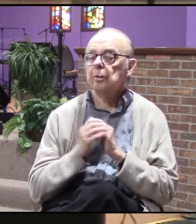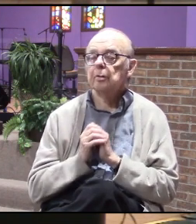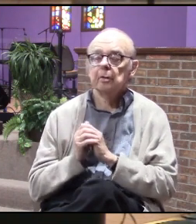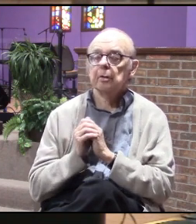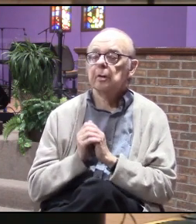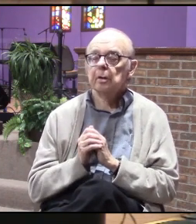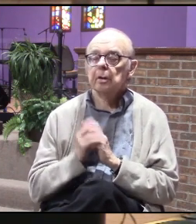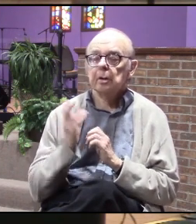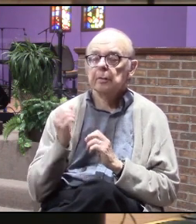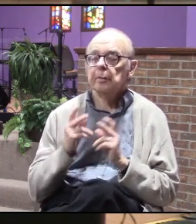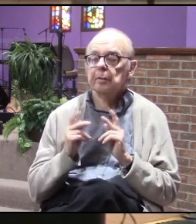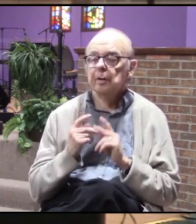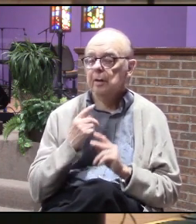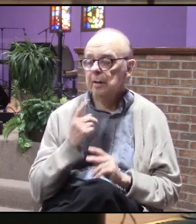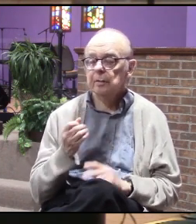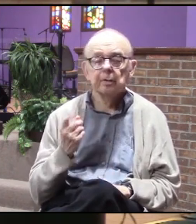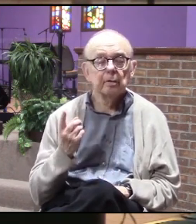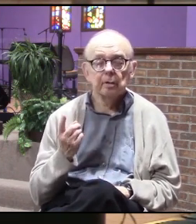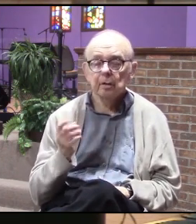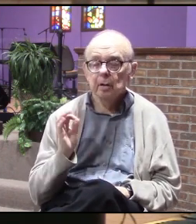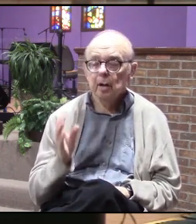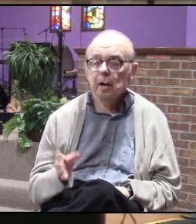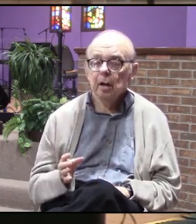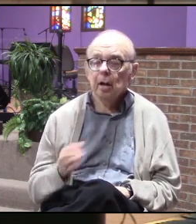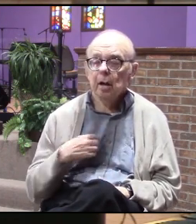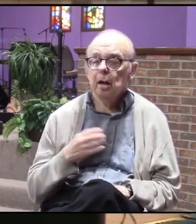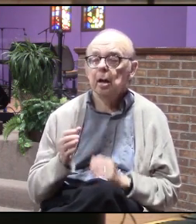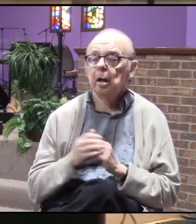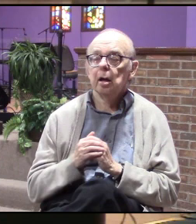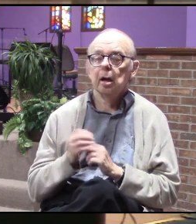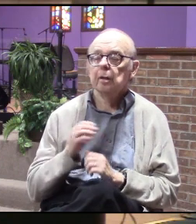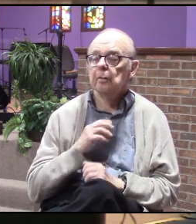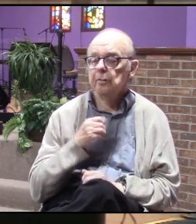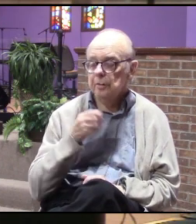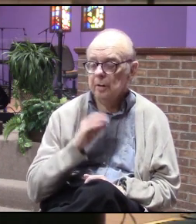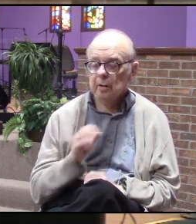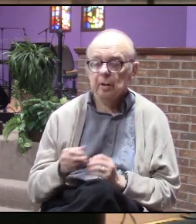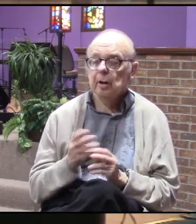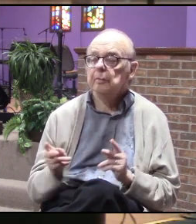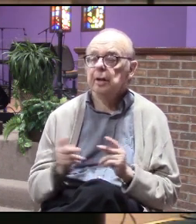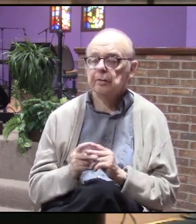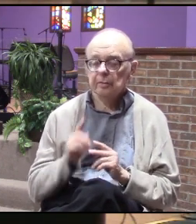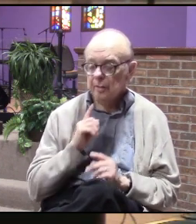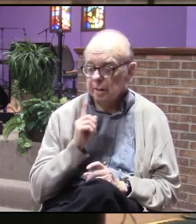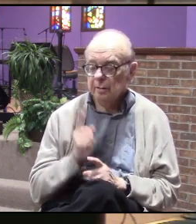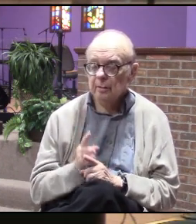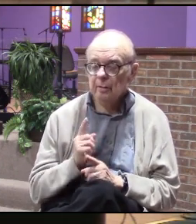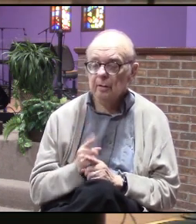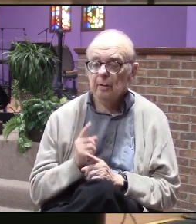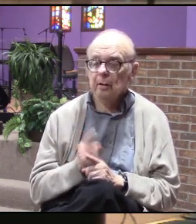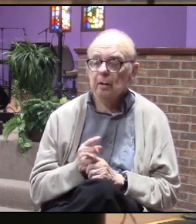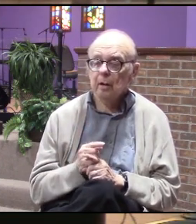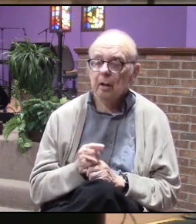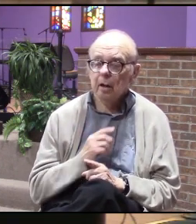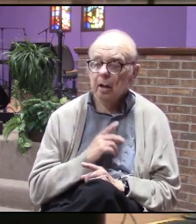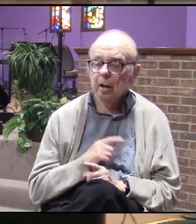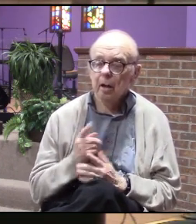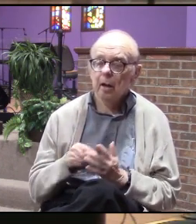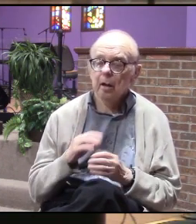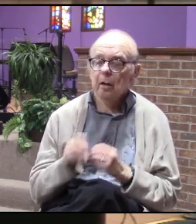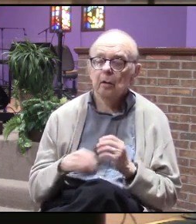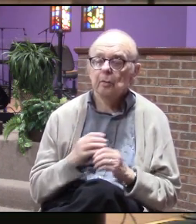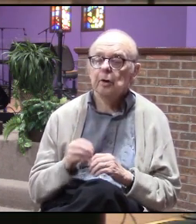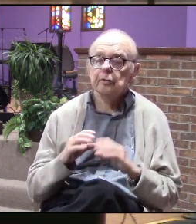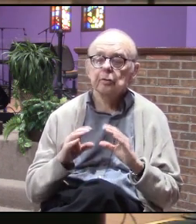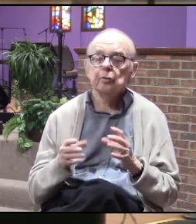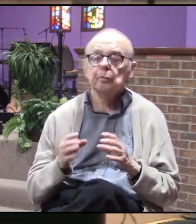I hear a lot of people say, well, you don't understand, Pastor. I can worship God anywhere. Absolutely, you can, personally. But what about your